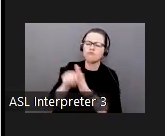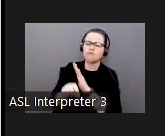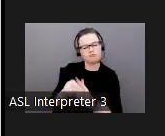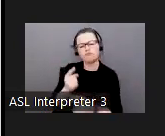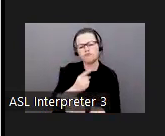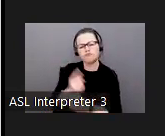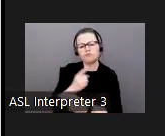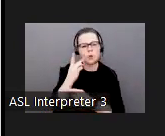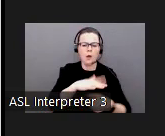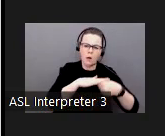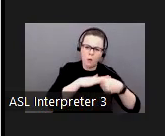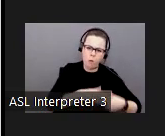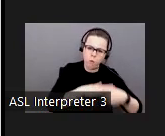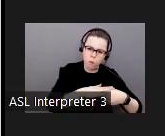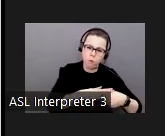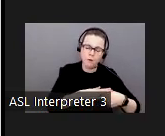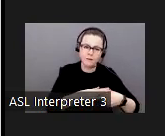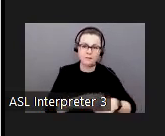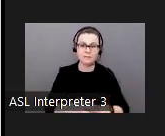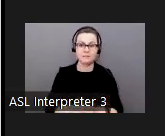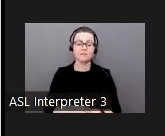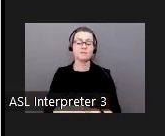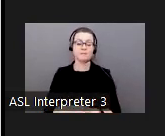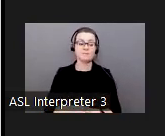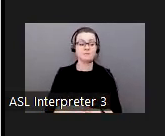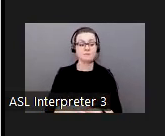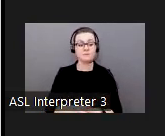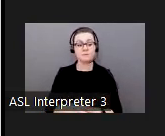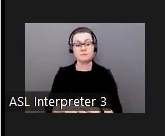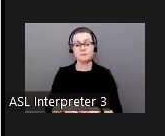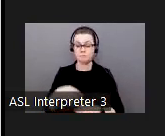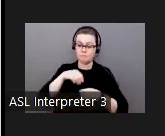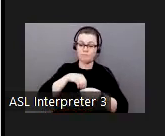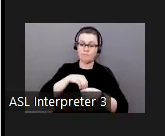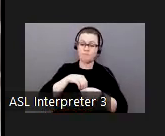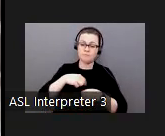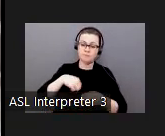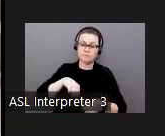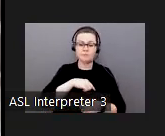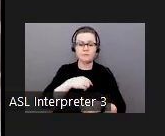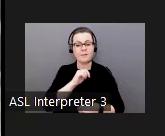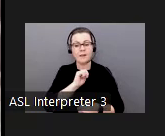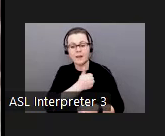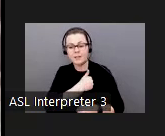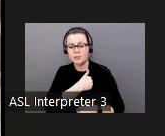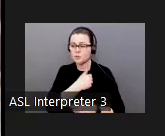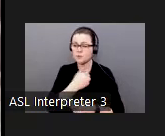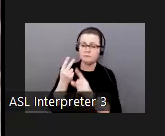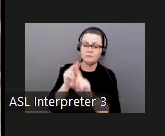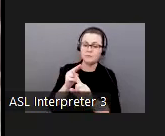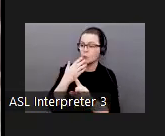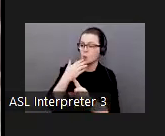in our attitudes about older people and violence and abuse in their relationships.